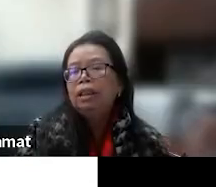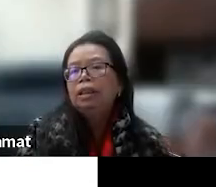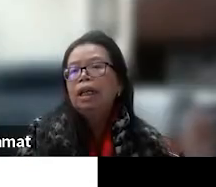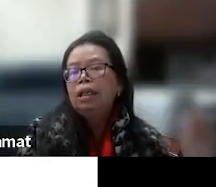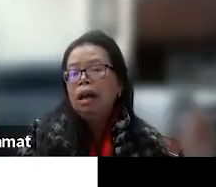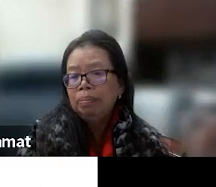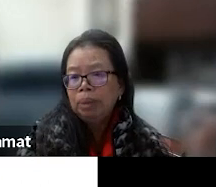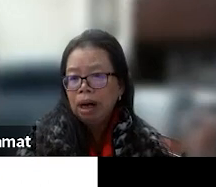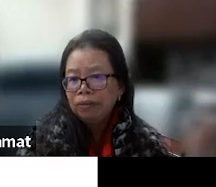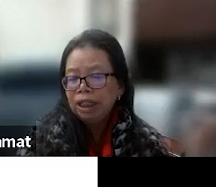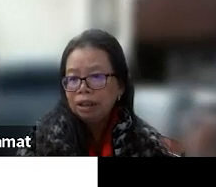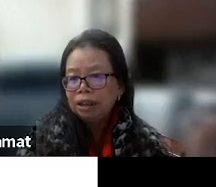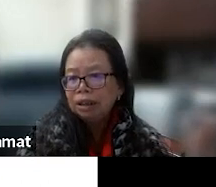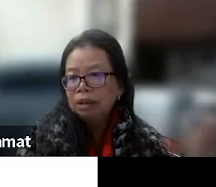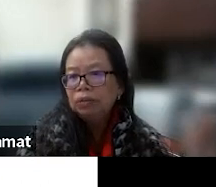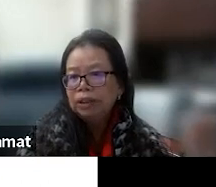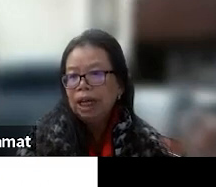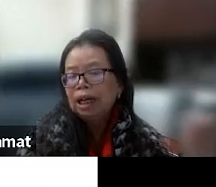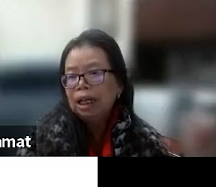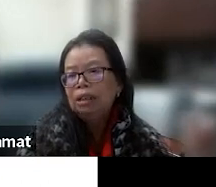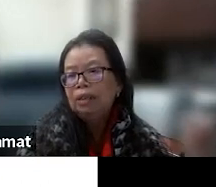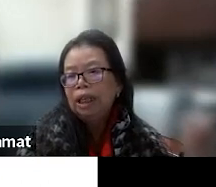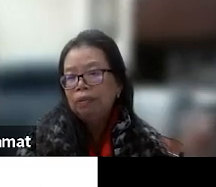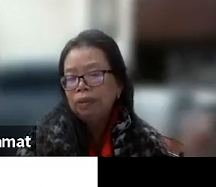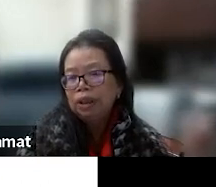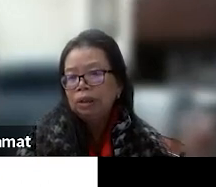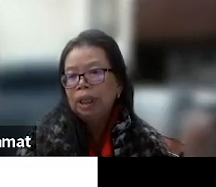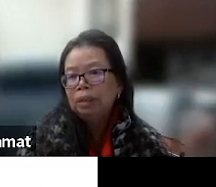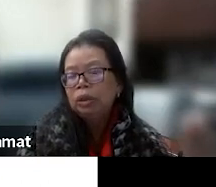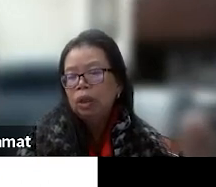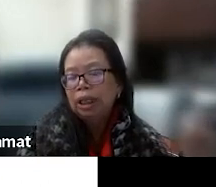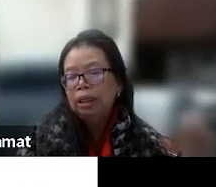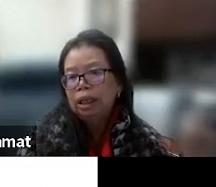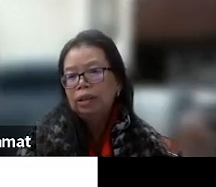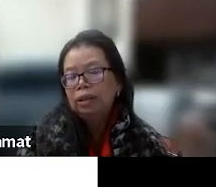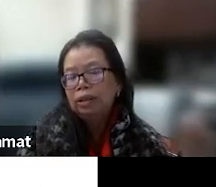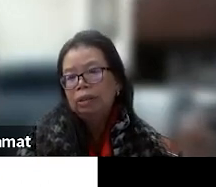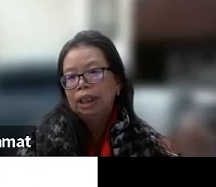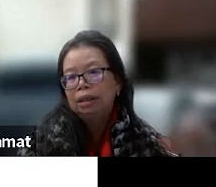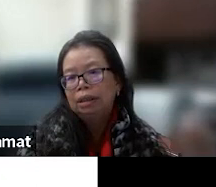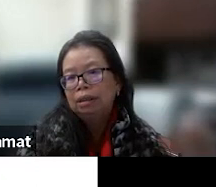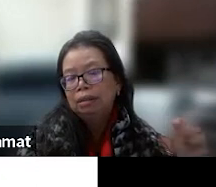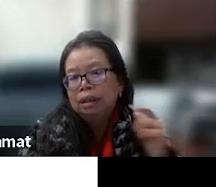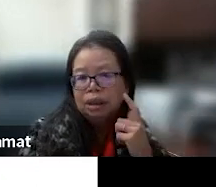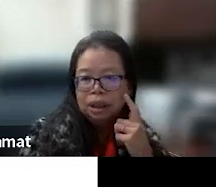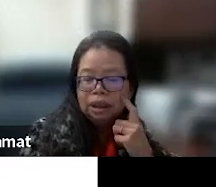It needs a nonprofit for that kind of an effort to be able to hire the artists to do it.